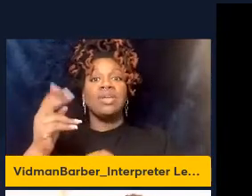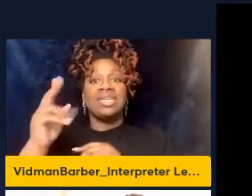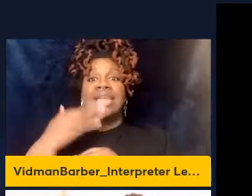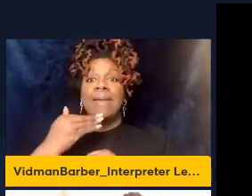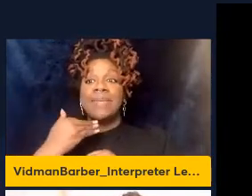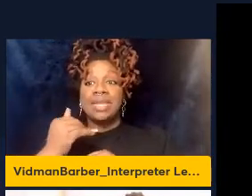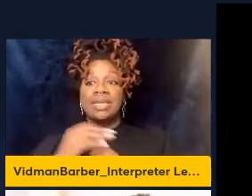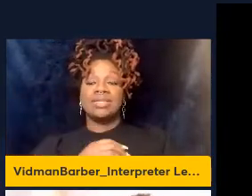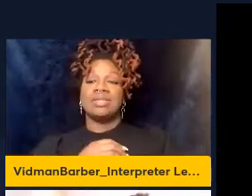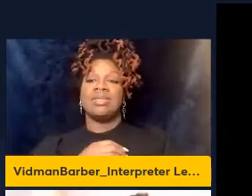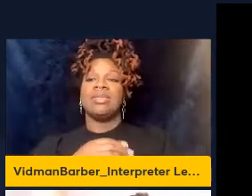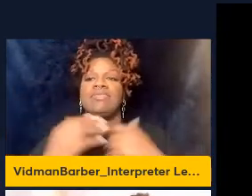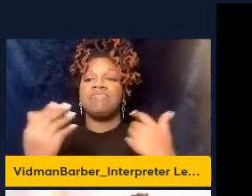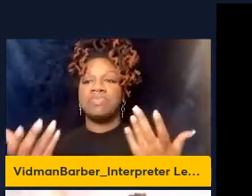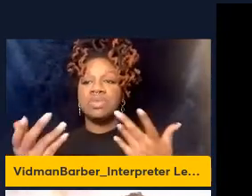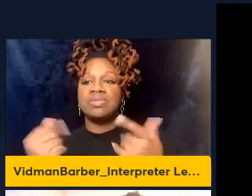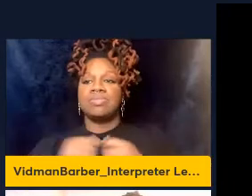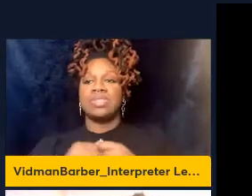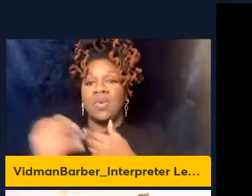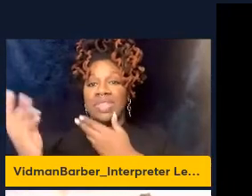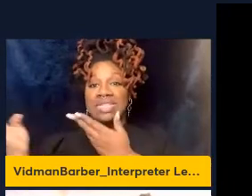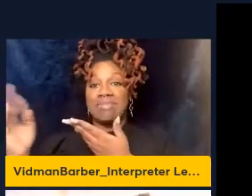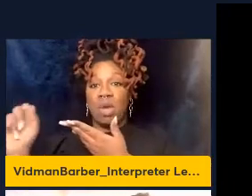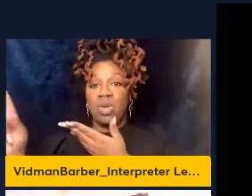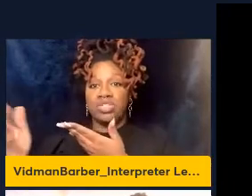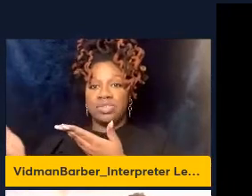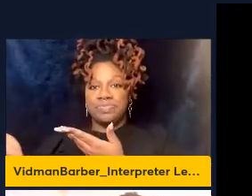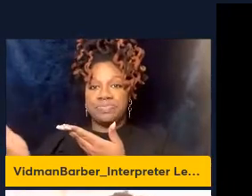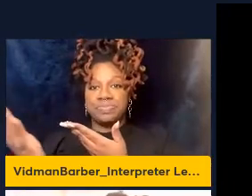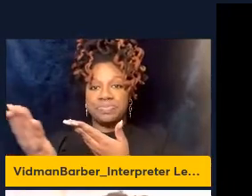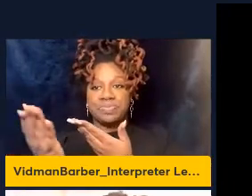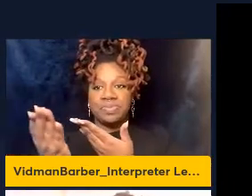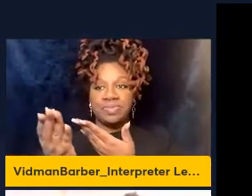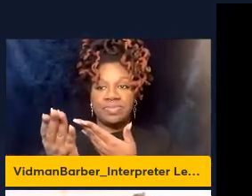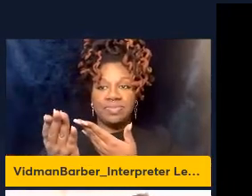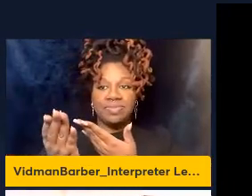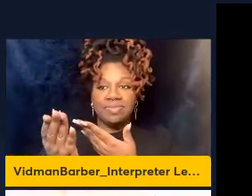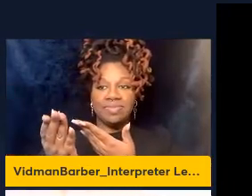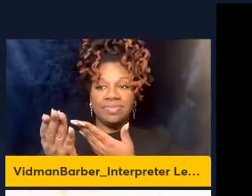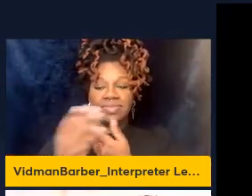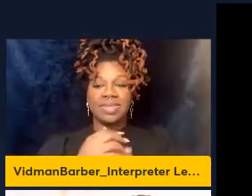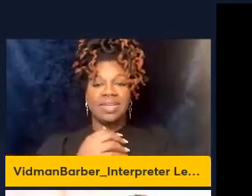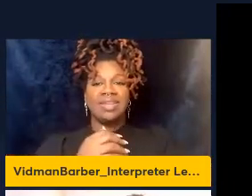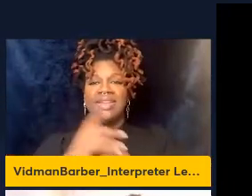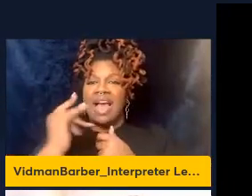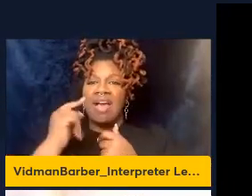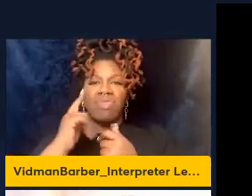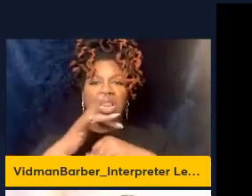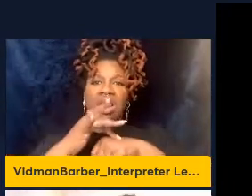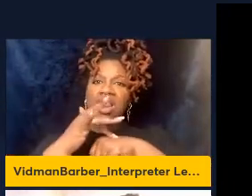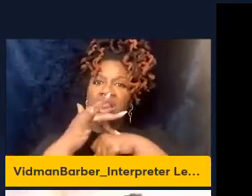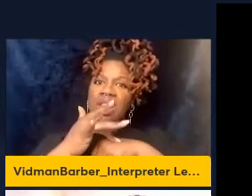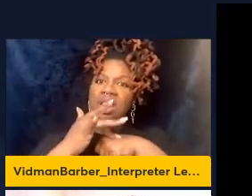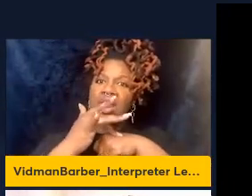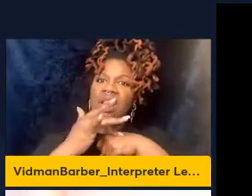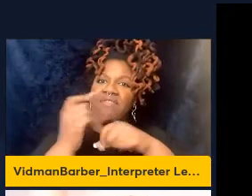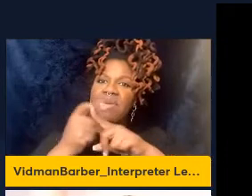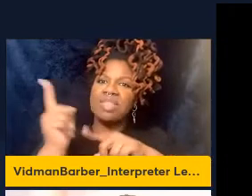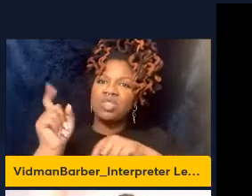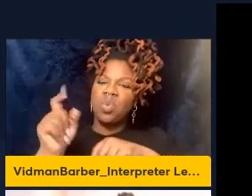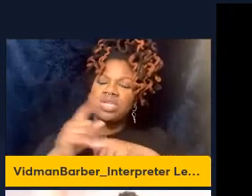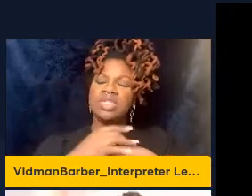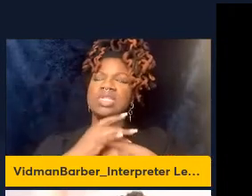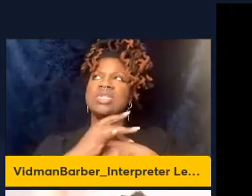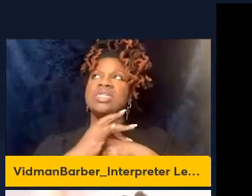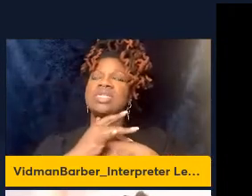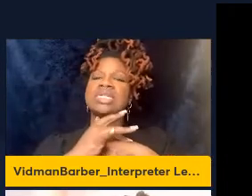immune response in type 2 diabetes driven by lipid antigens? And this question kept me up at night for years and years and years and still plaguing me, right? So the first time